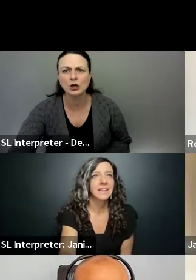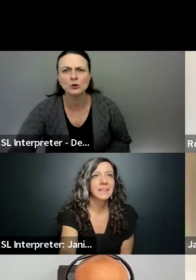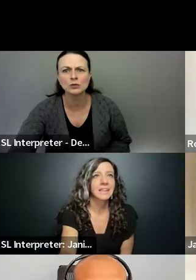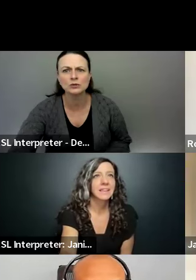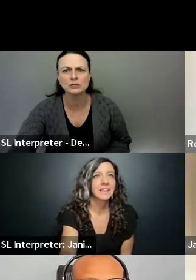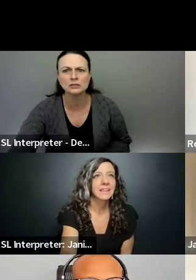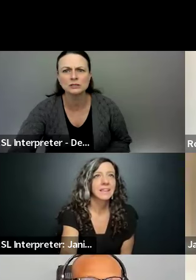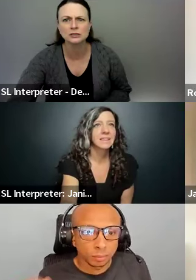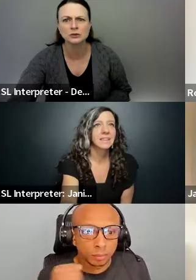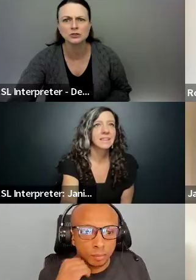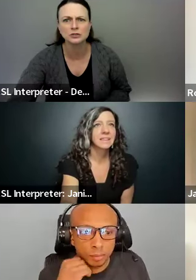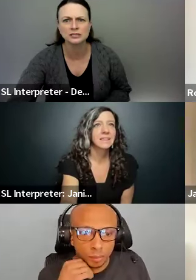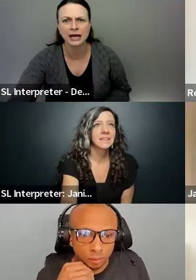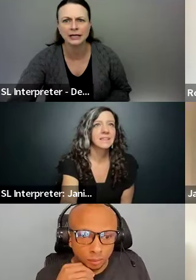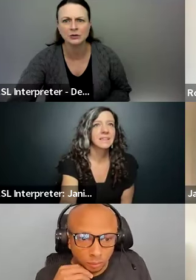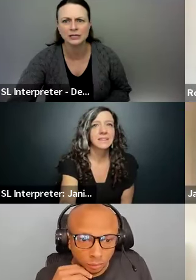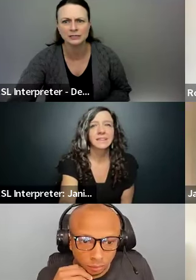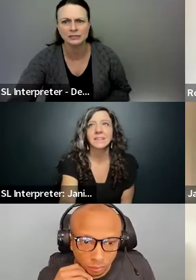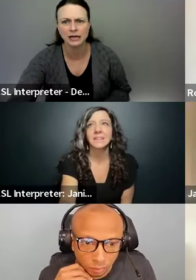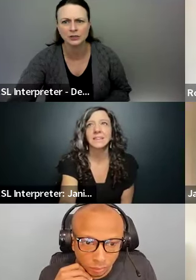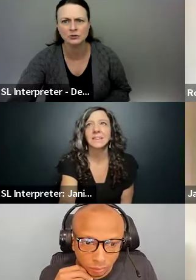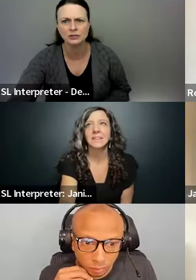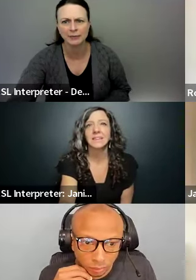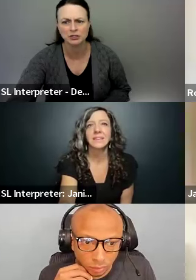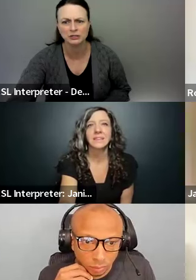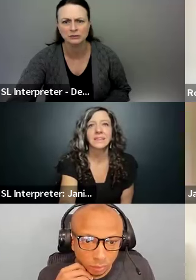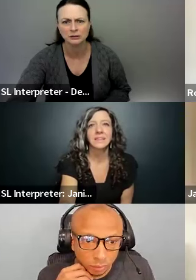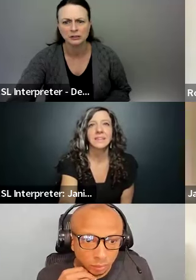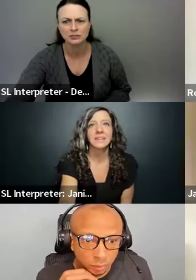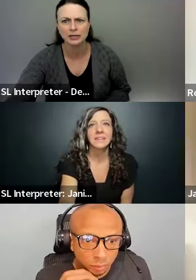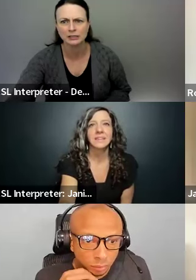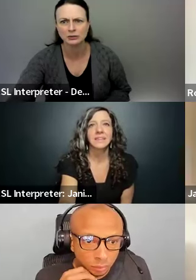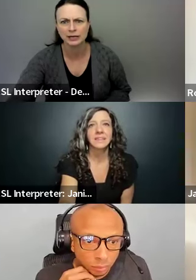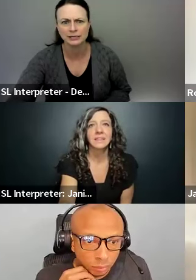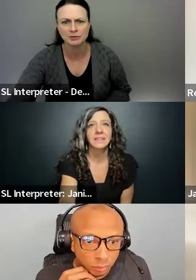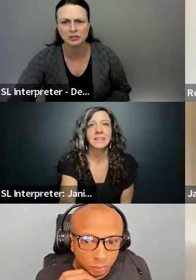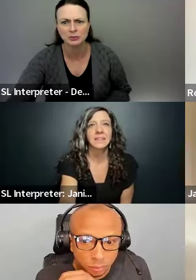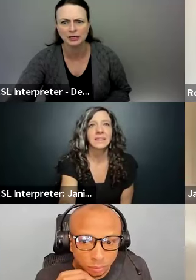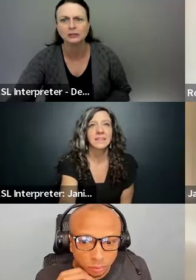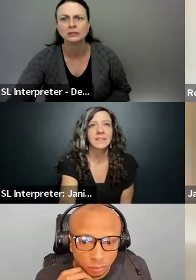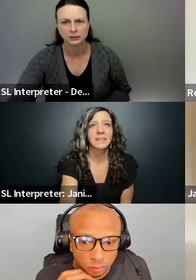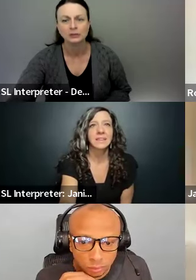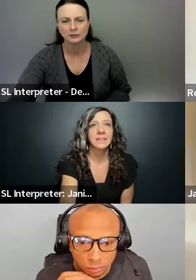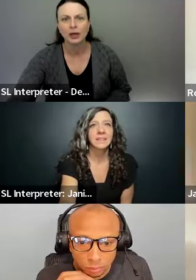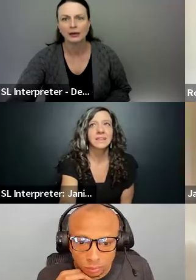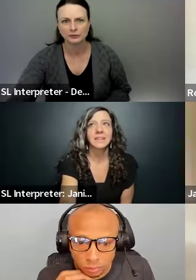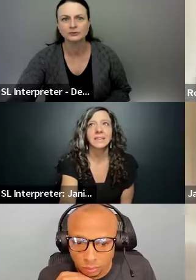at who uses sign and who doesn't sign? Who's caption dependent? Who likes captions better?